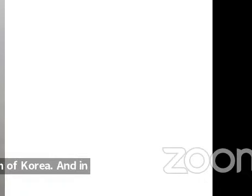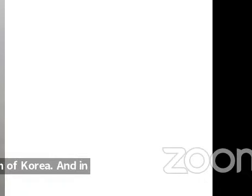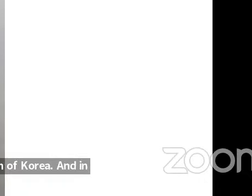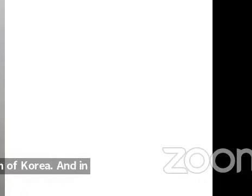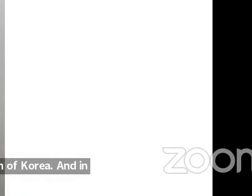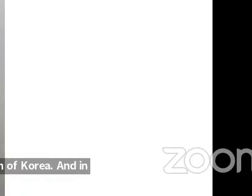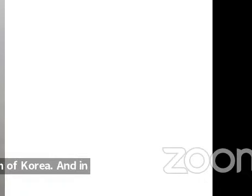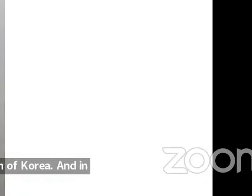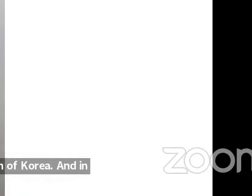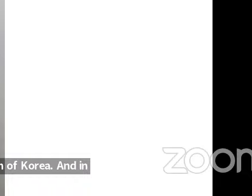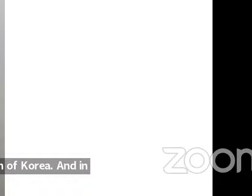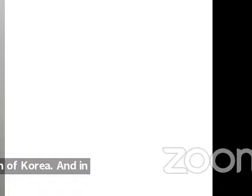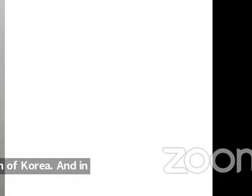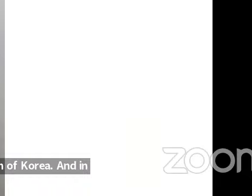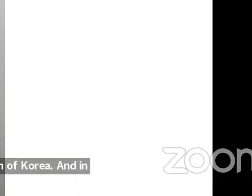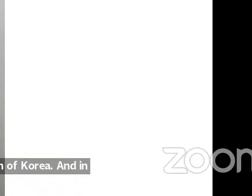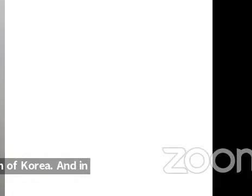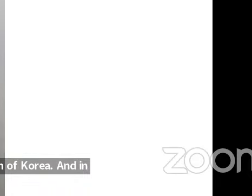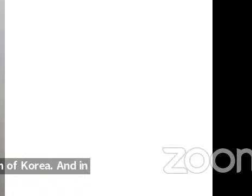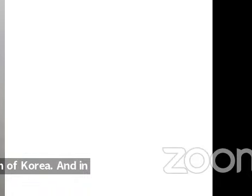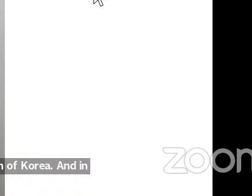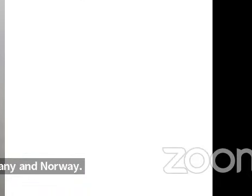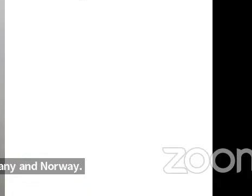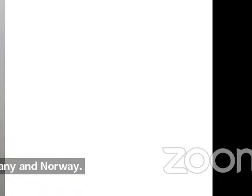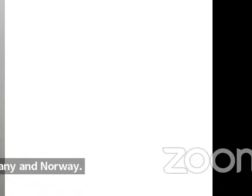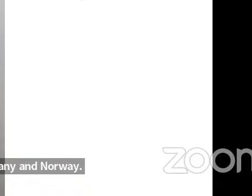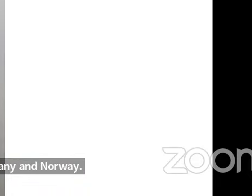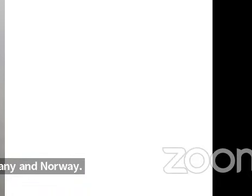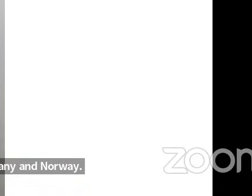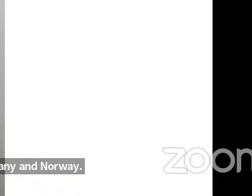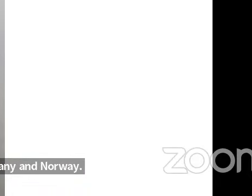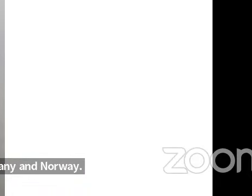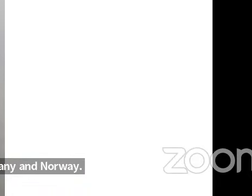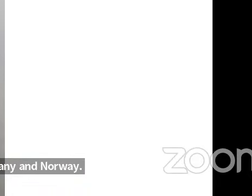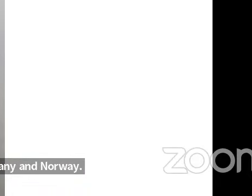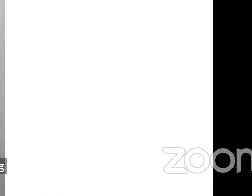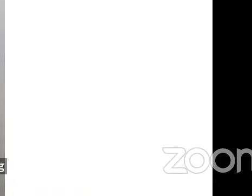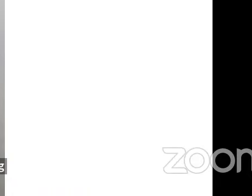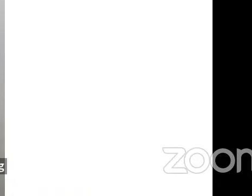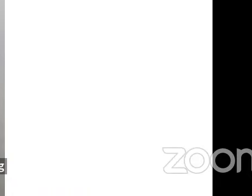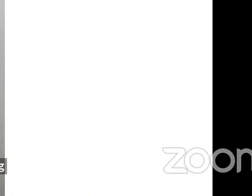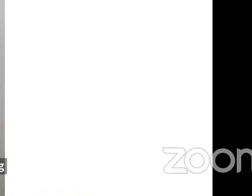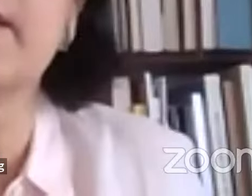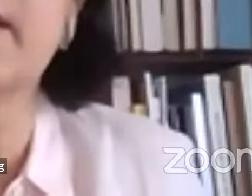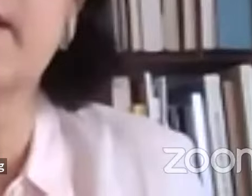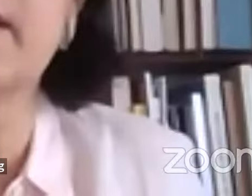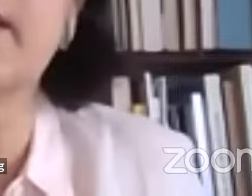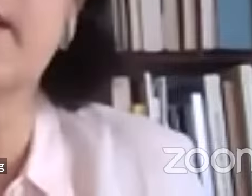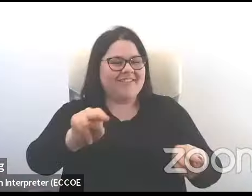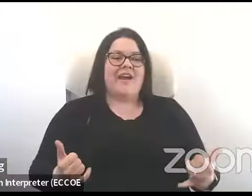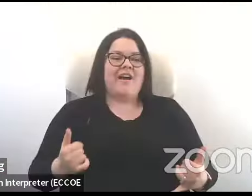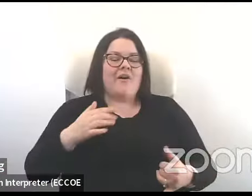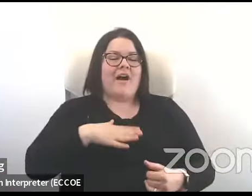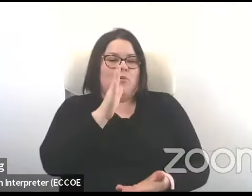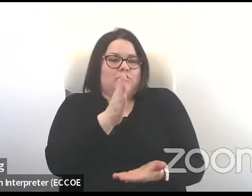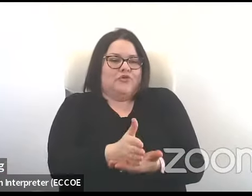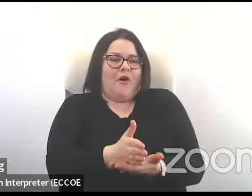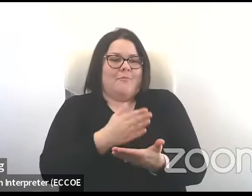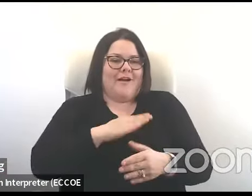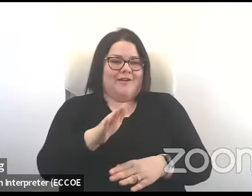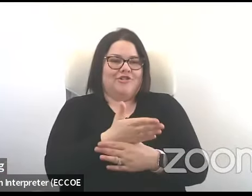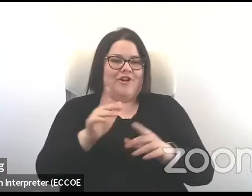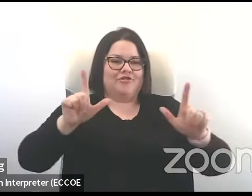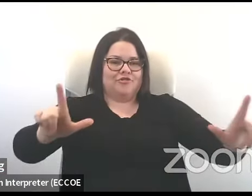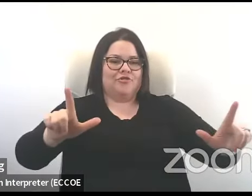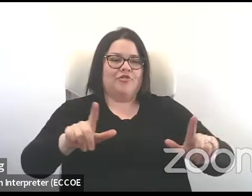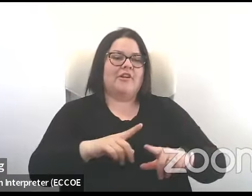Ukraine, Germany, and Norway. So I can stop sharing, and I'd like to start this